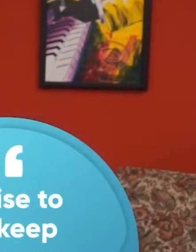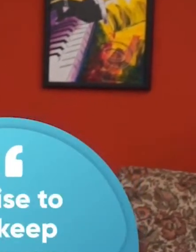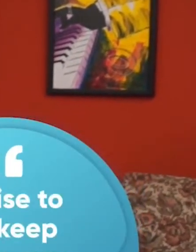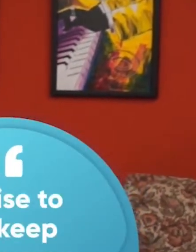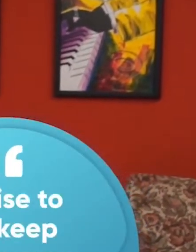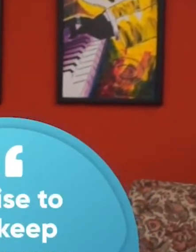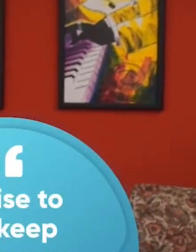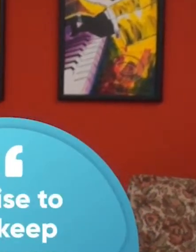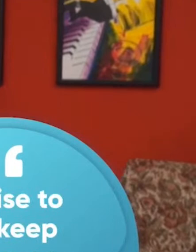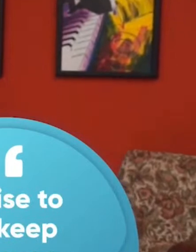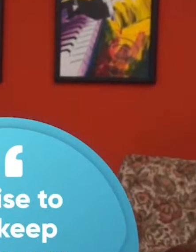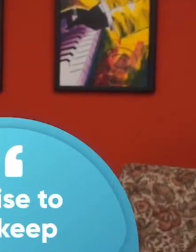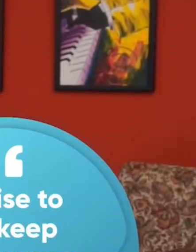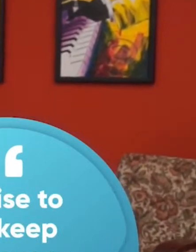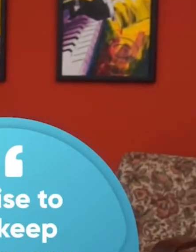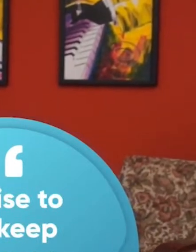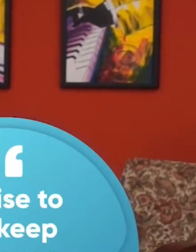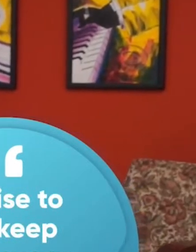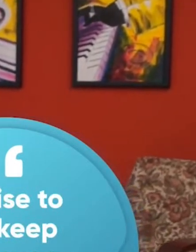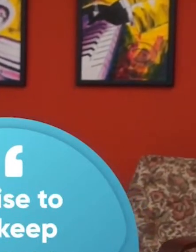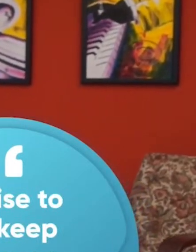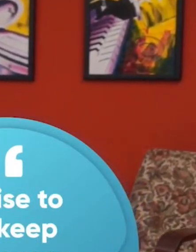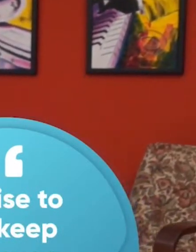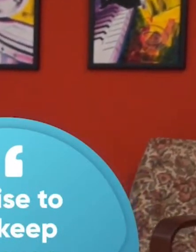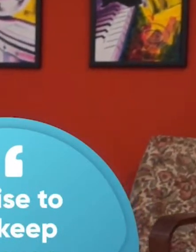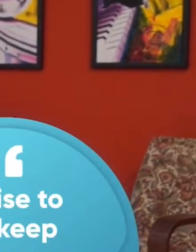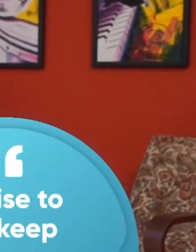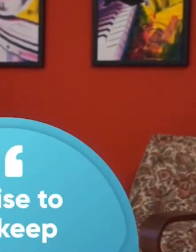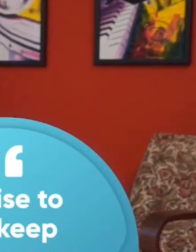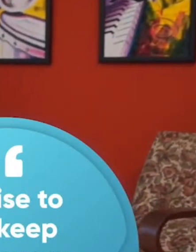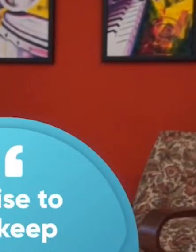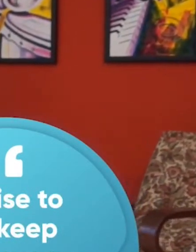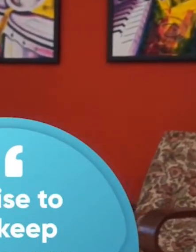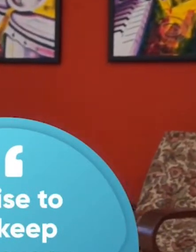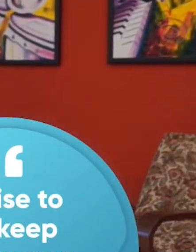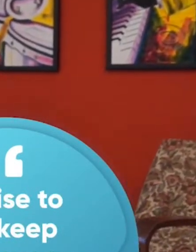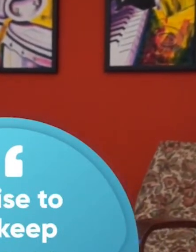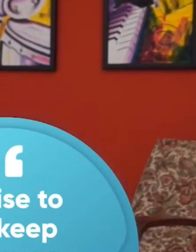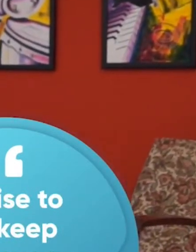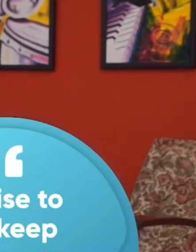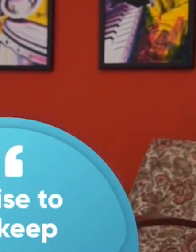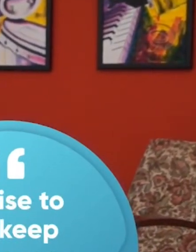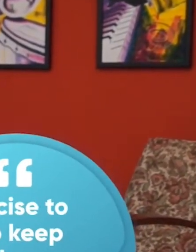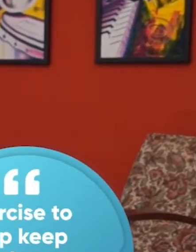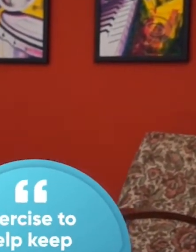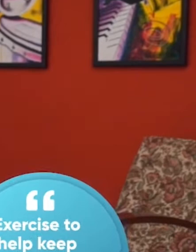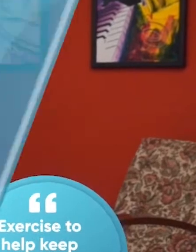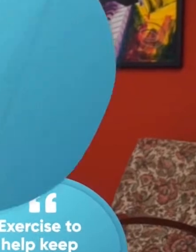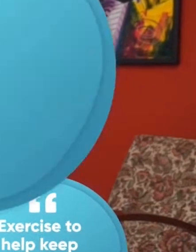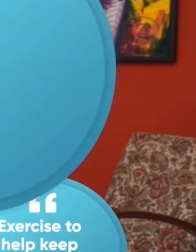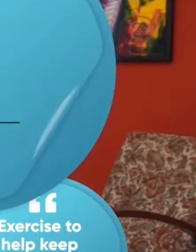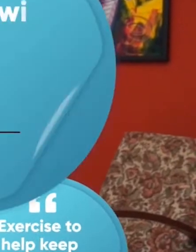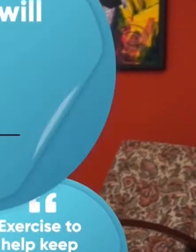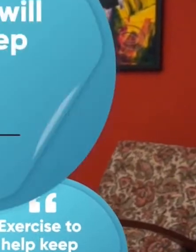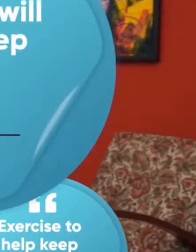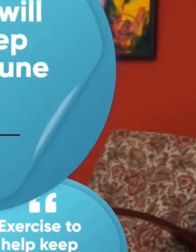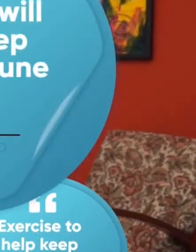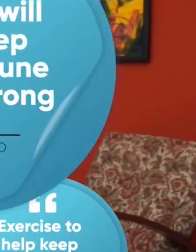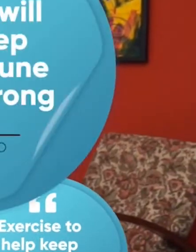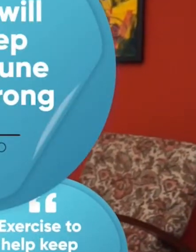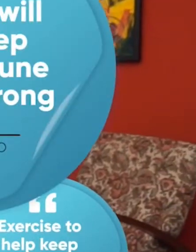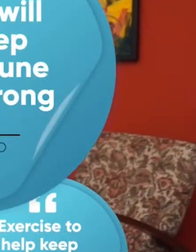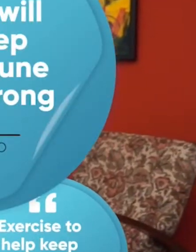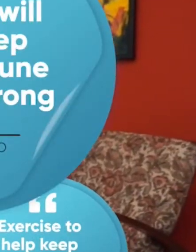to exercise and use up this little bit of energy that I got to keep my blood sugar under control. Plus, my